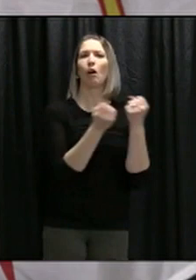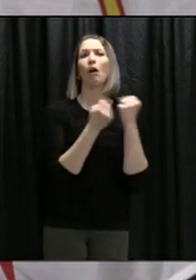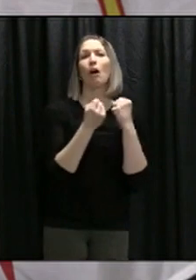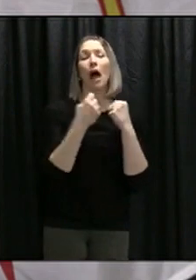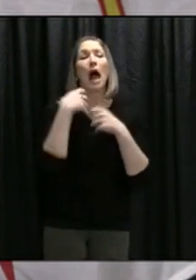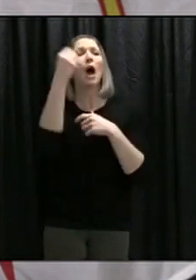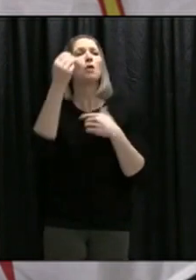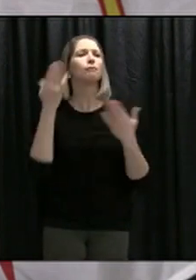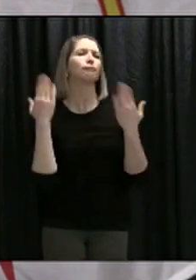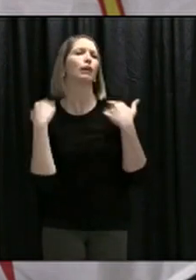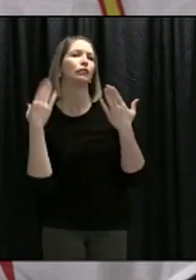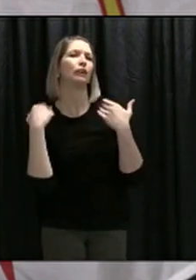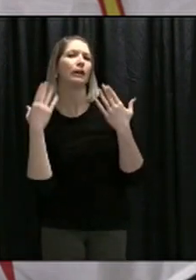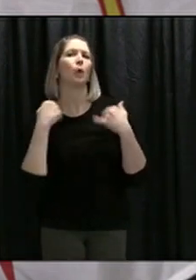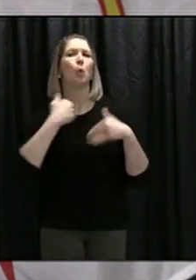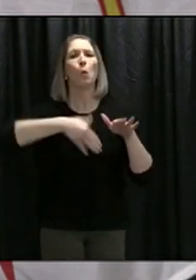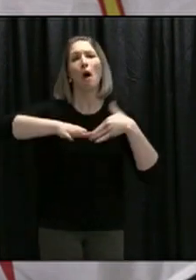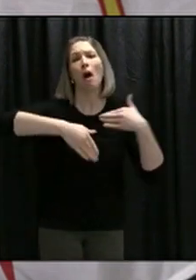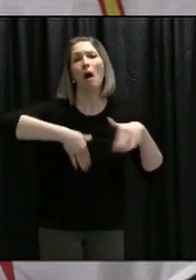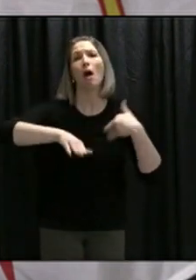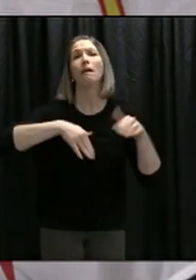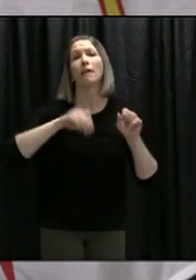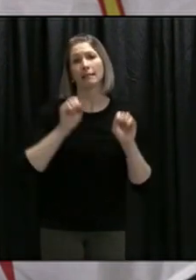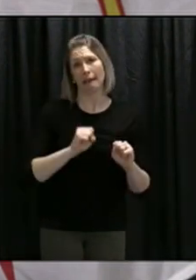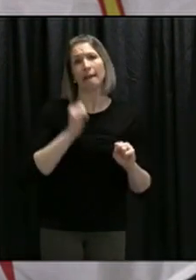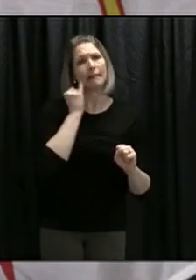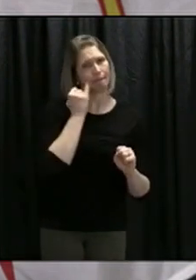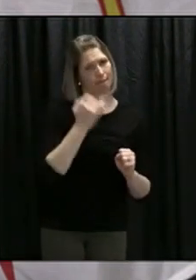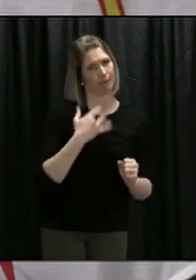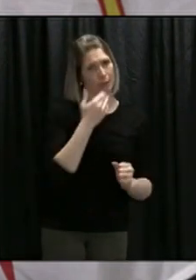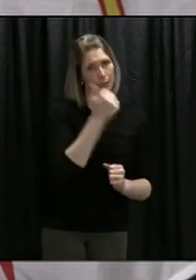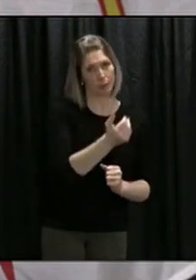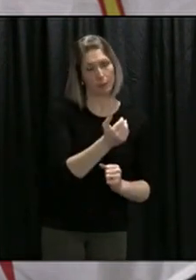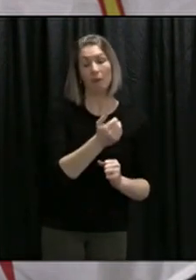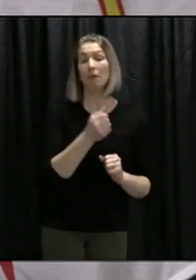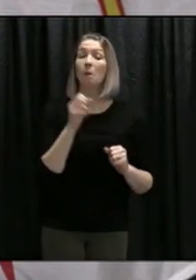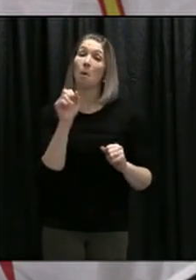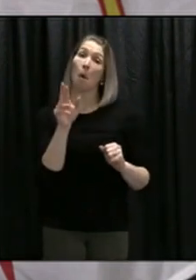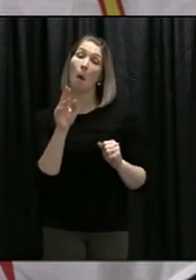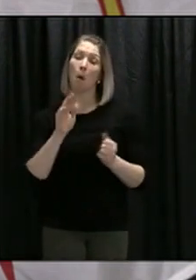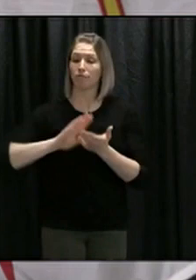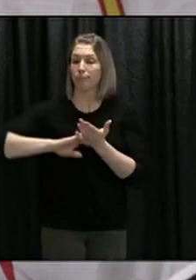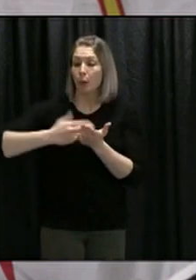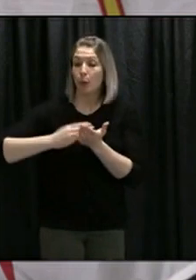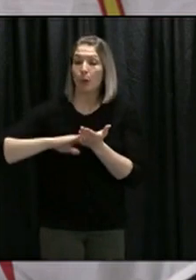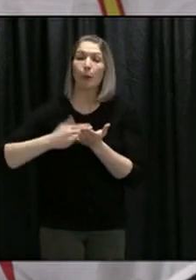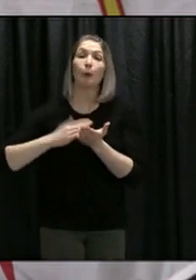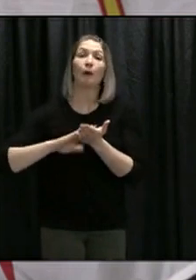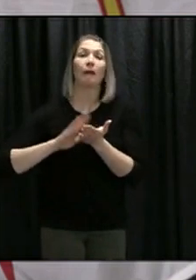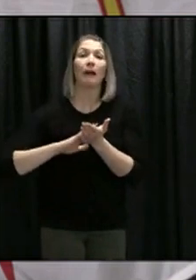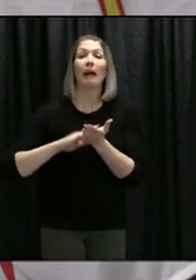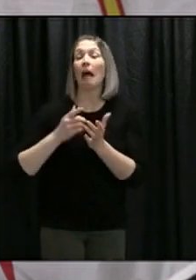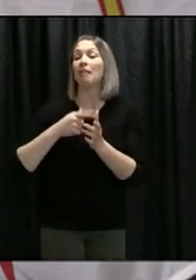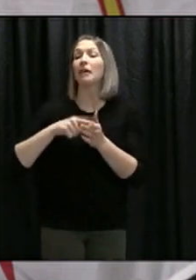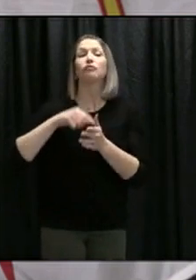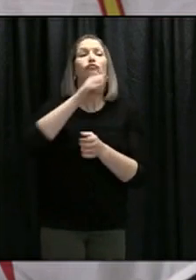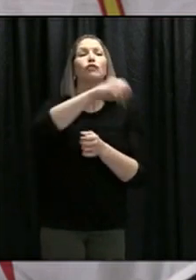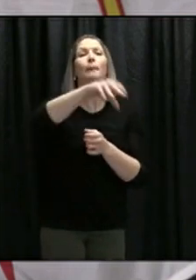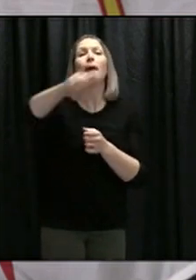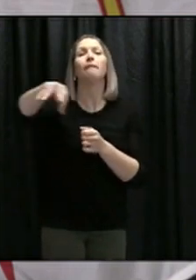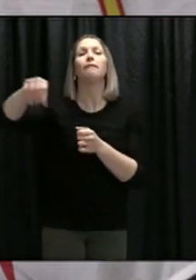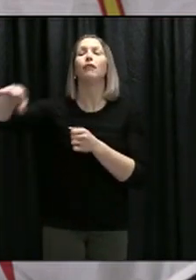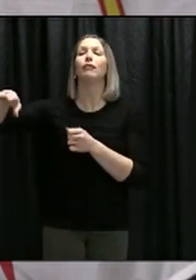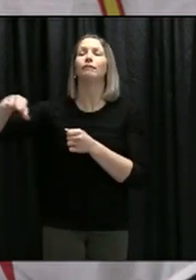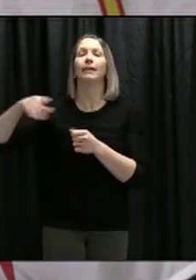Drop a meal or a baked good to their doorstep. These kind and simple gestures may go a long way in raising their spirits and will let them know that they are not